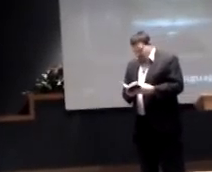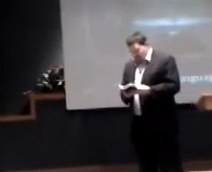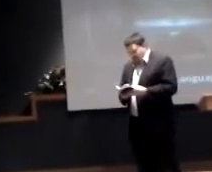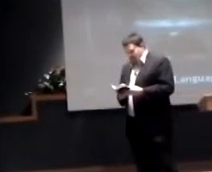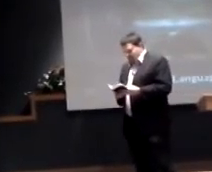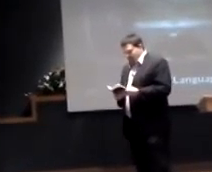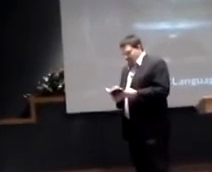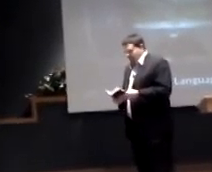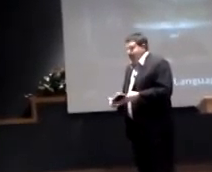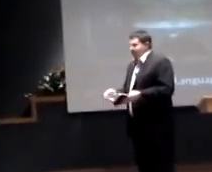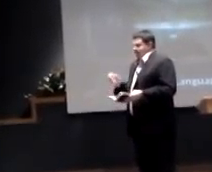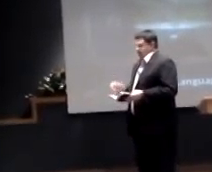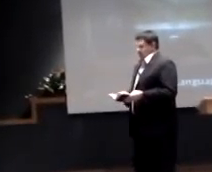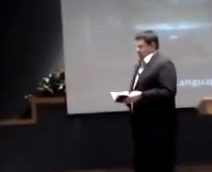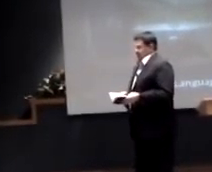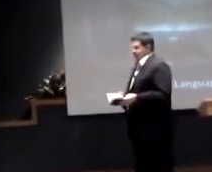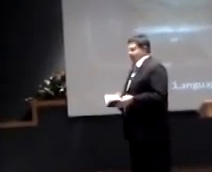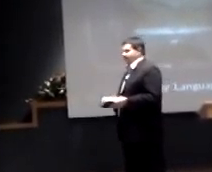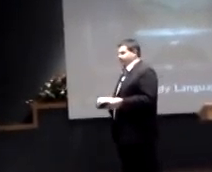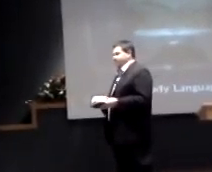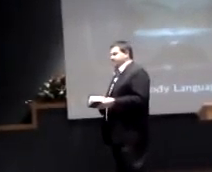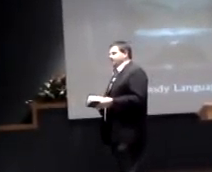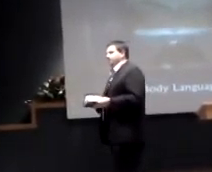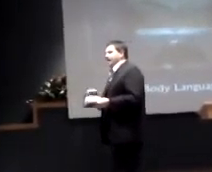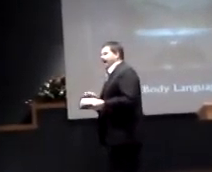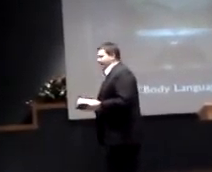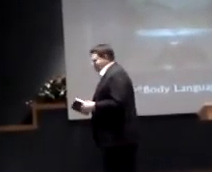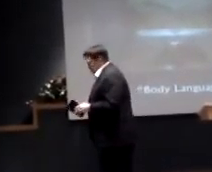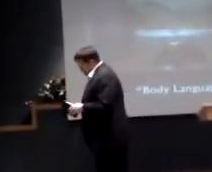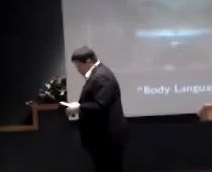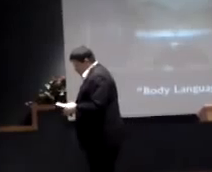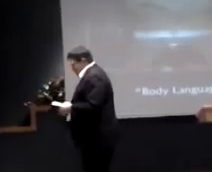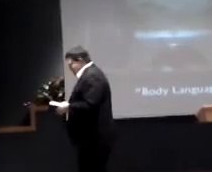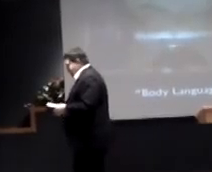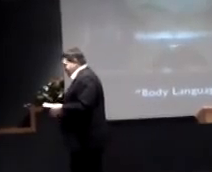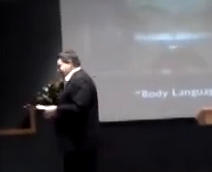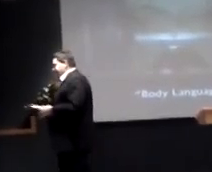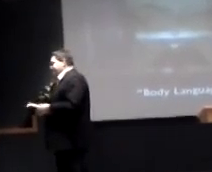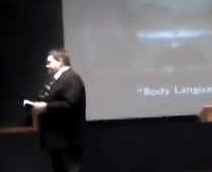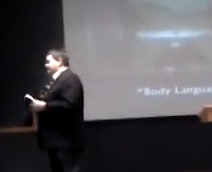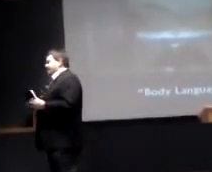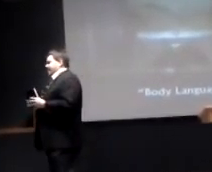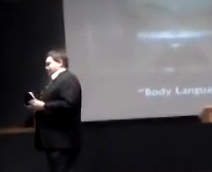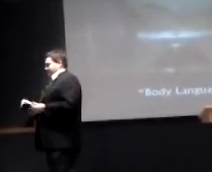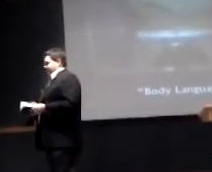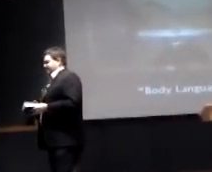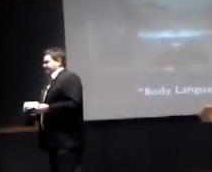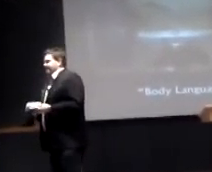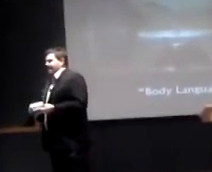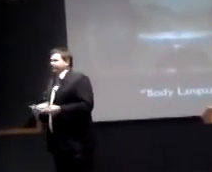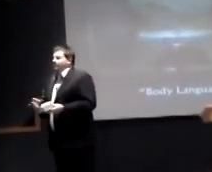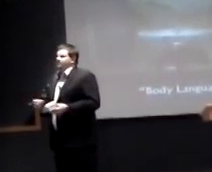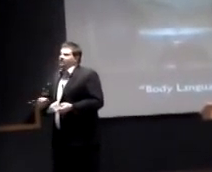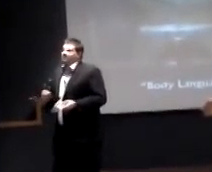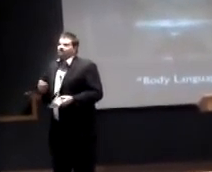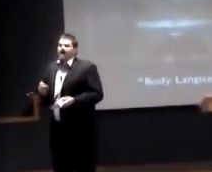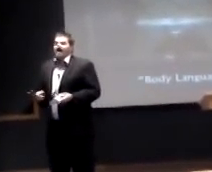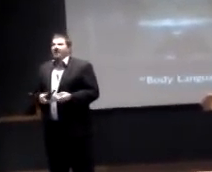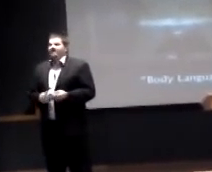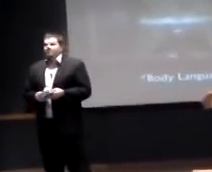go. Be careful, little eyes, what you see. Be careful,